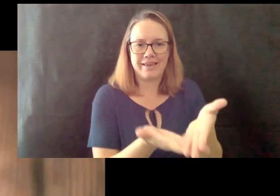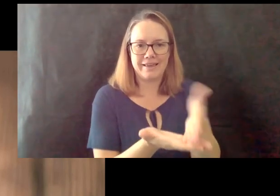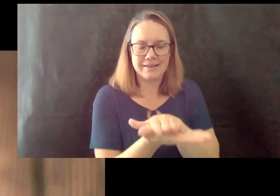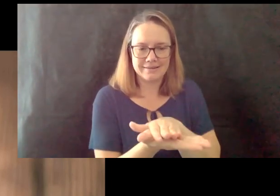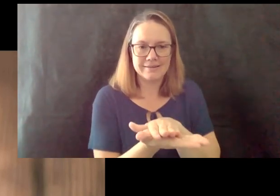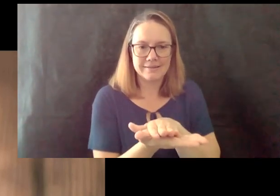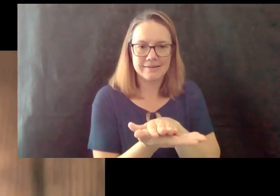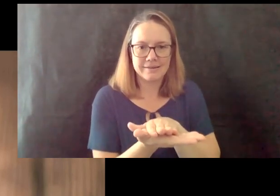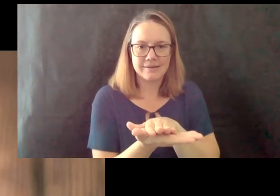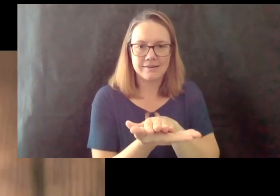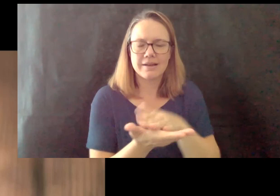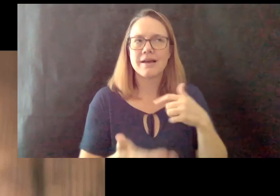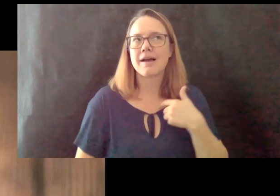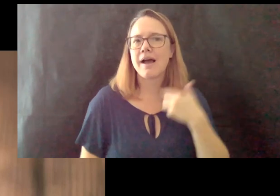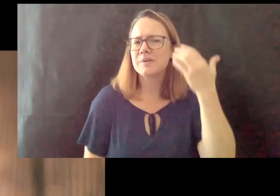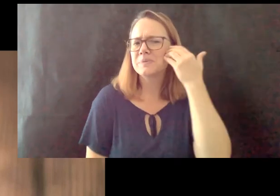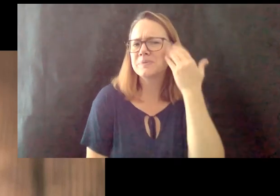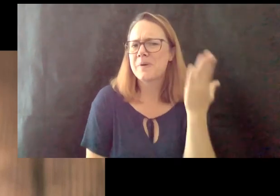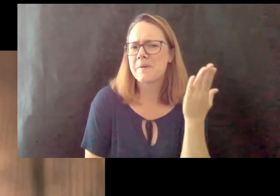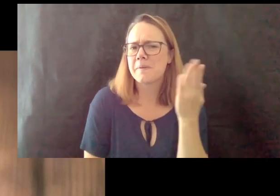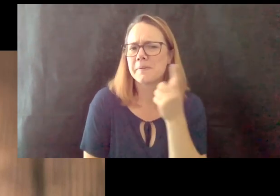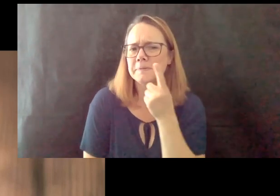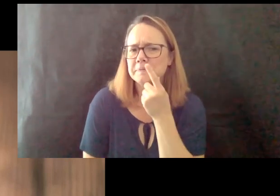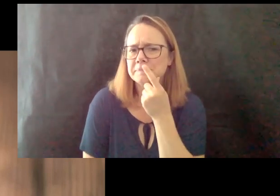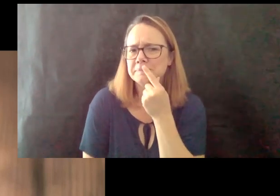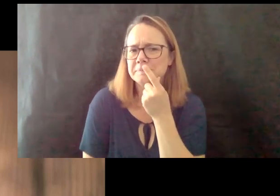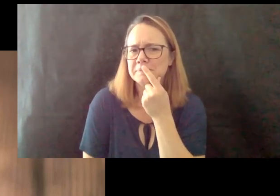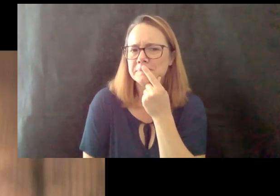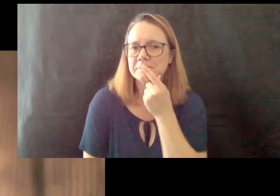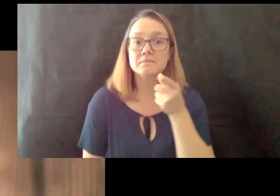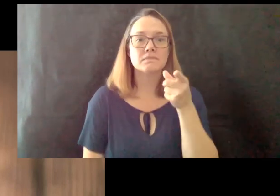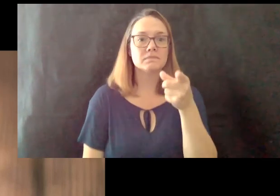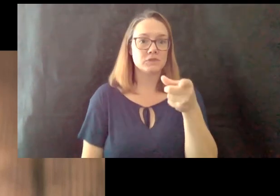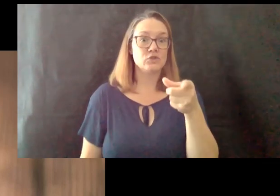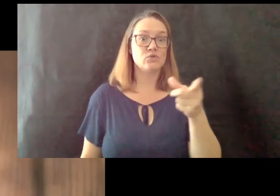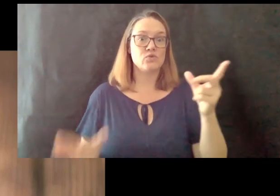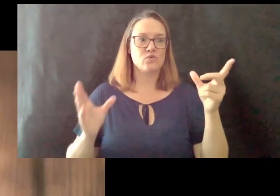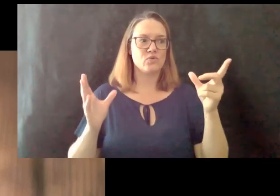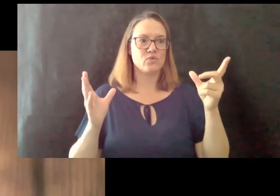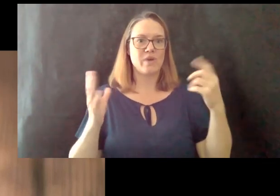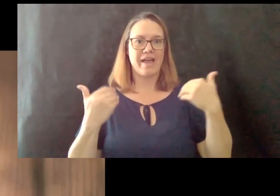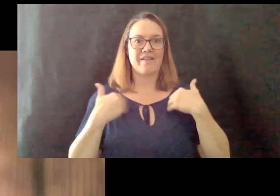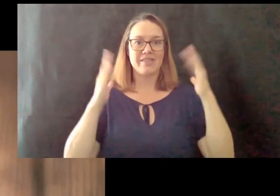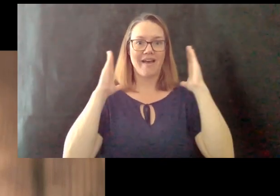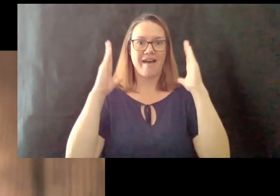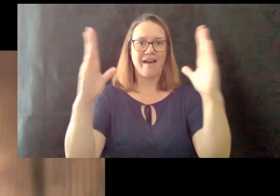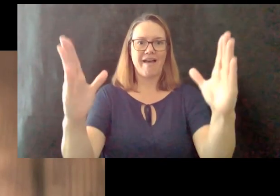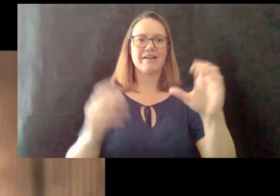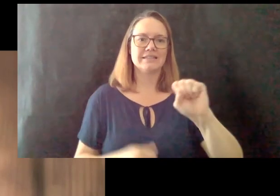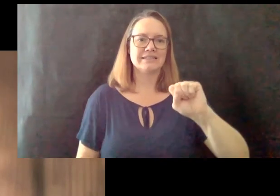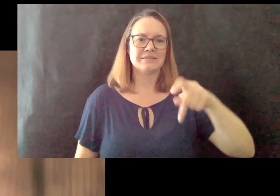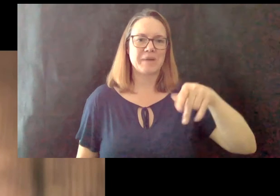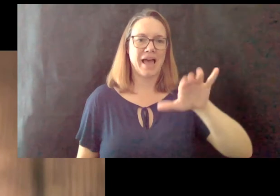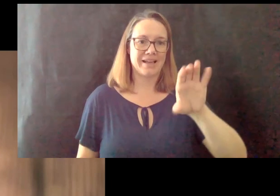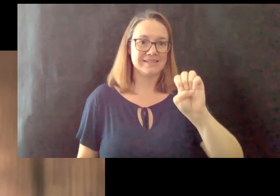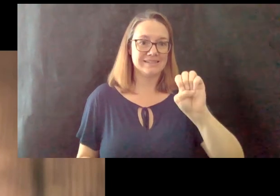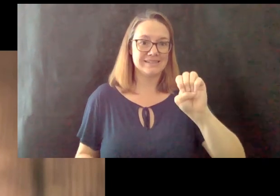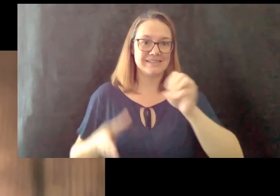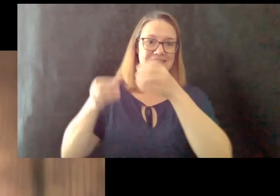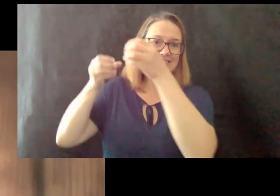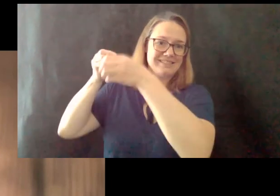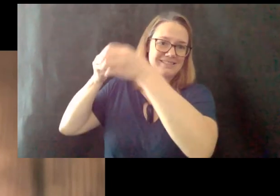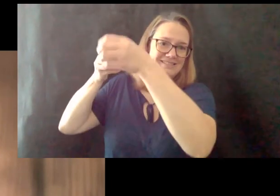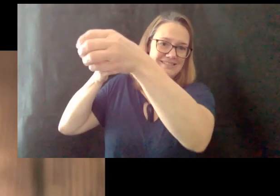sauteing. I don't know, there's, you know, if you've ever walked down the spice aisle, it can